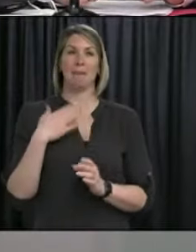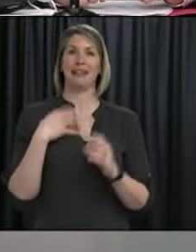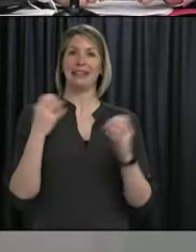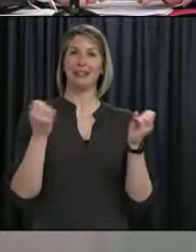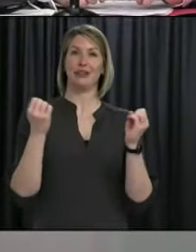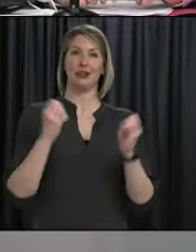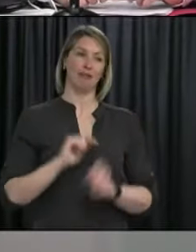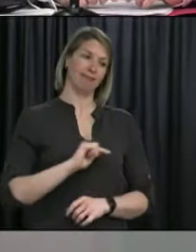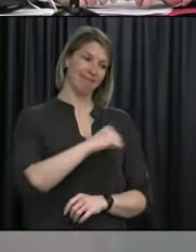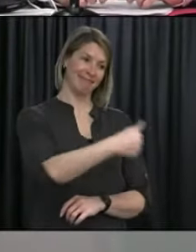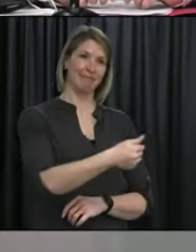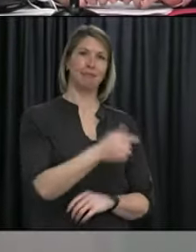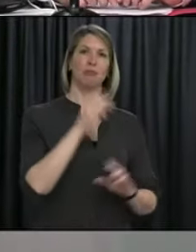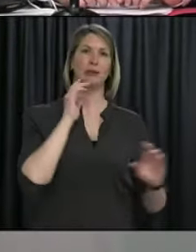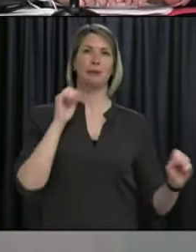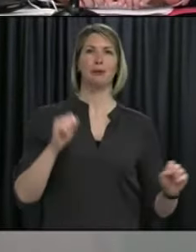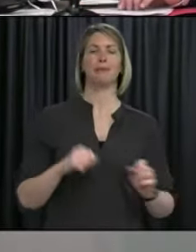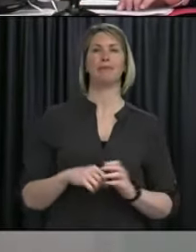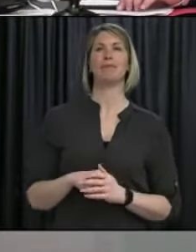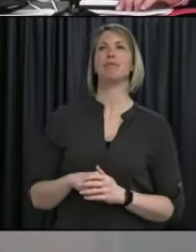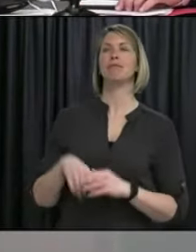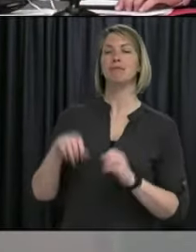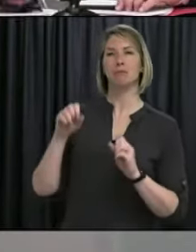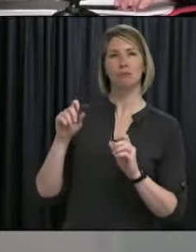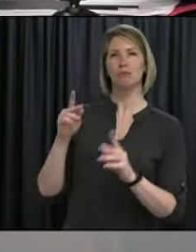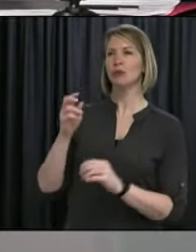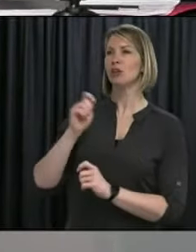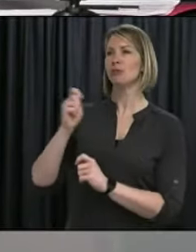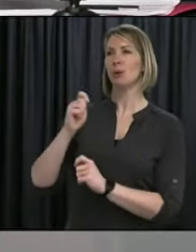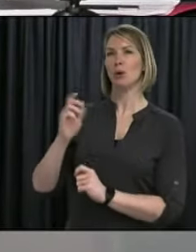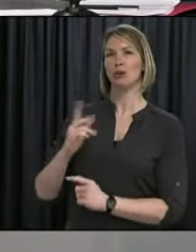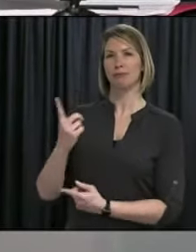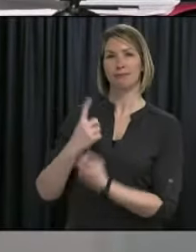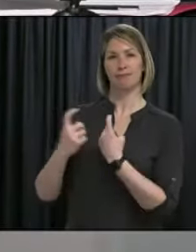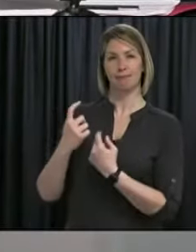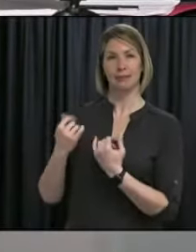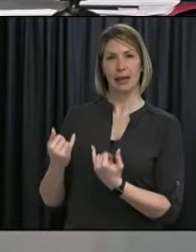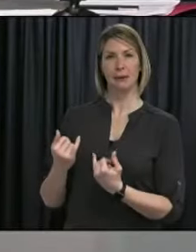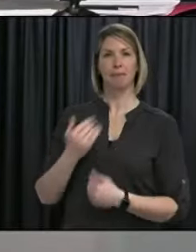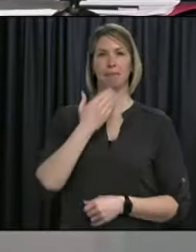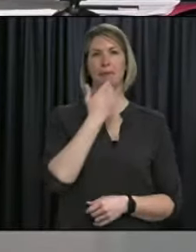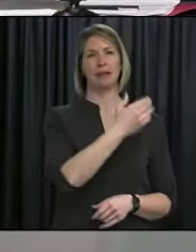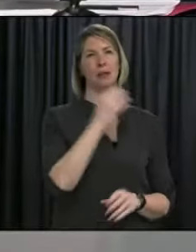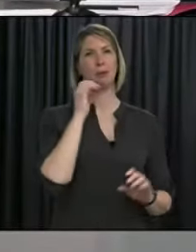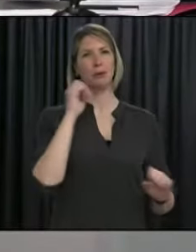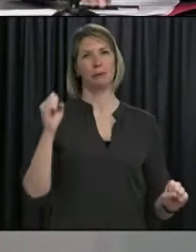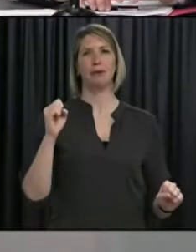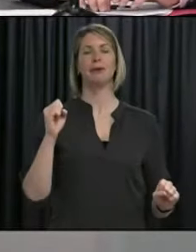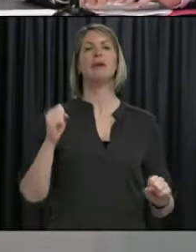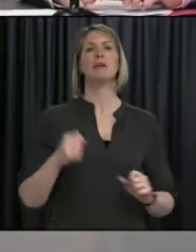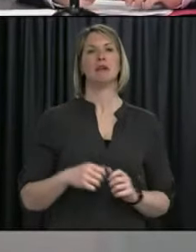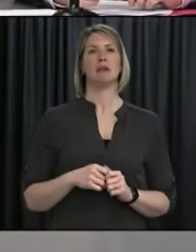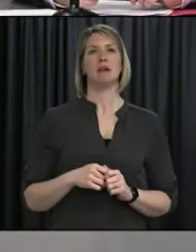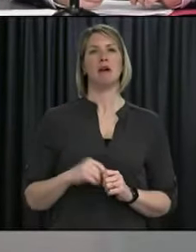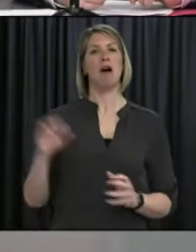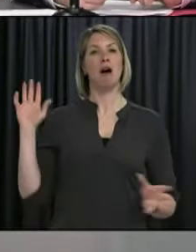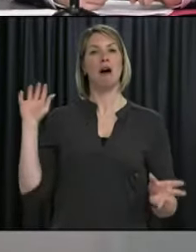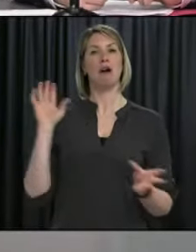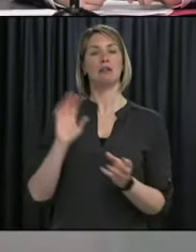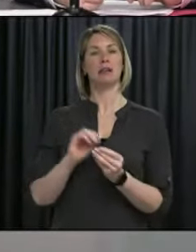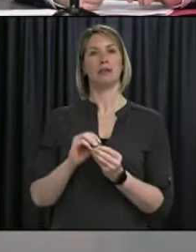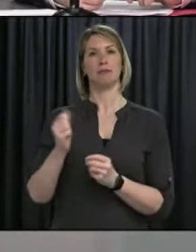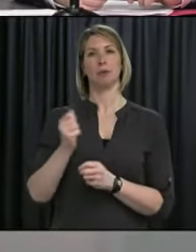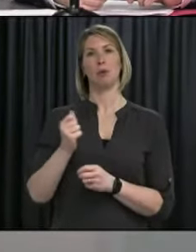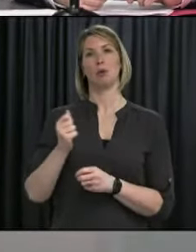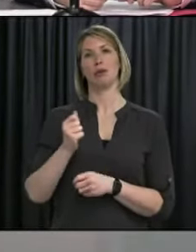Well, thank you, Minister. I'll now invite questions from the media. Thank you, Premier. For the benefit of our speakers, there are five reporters